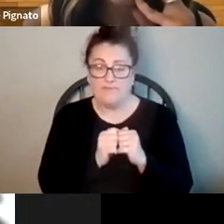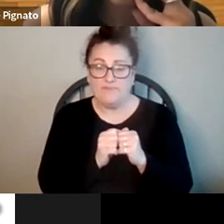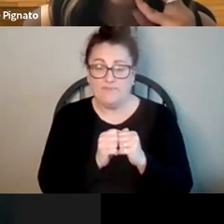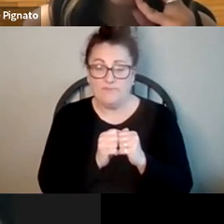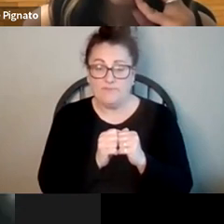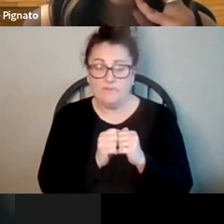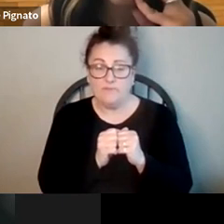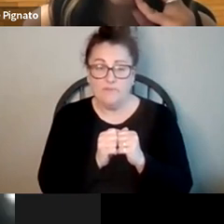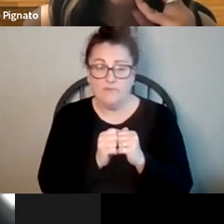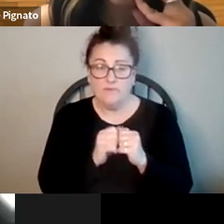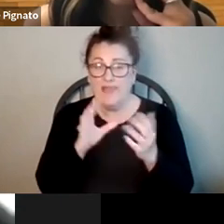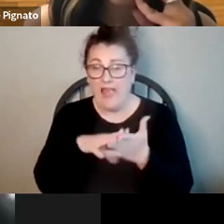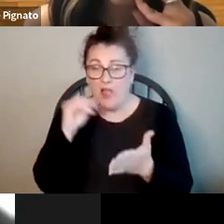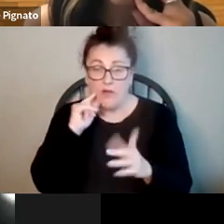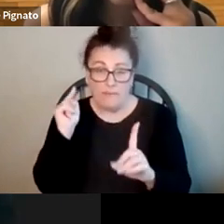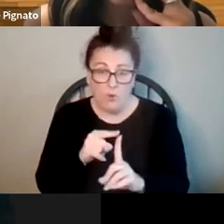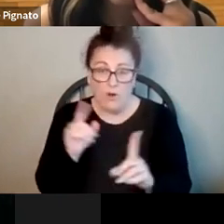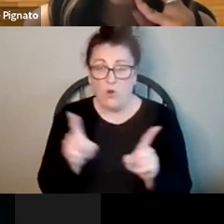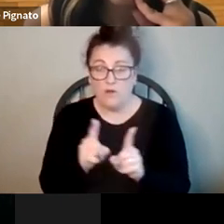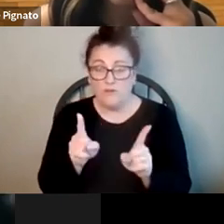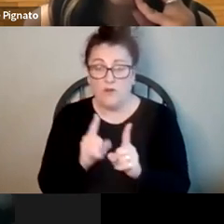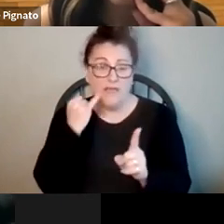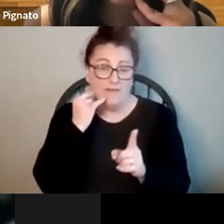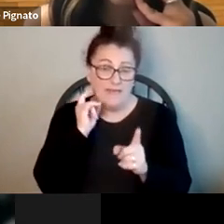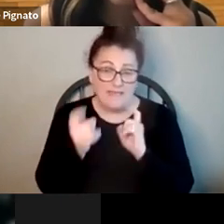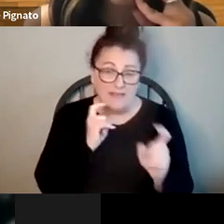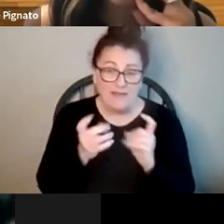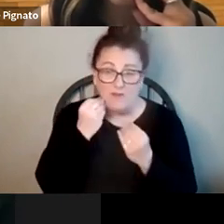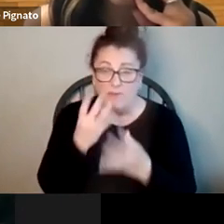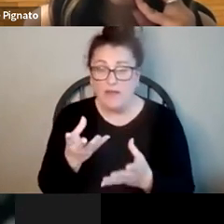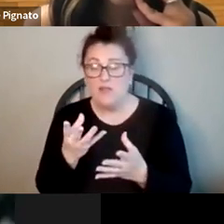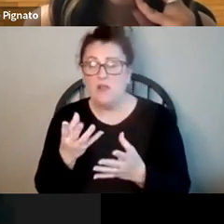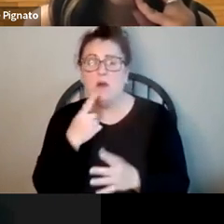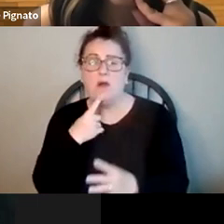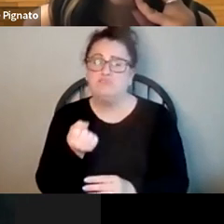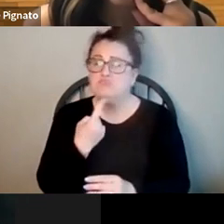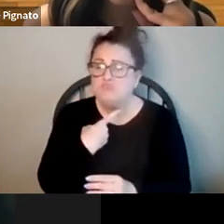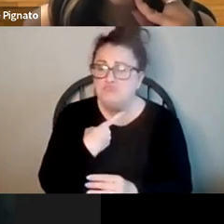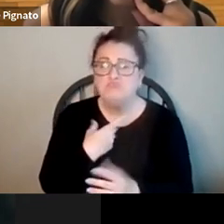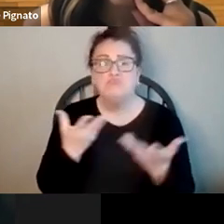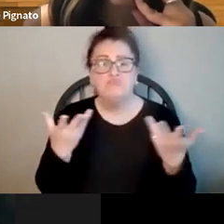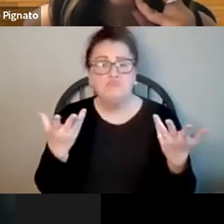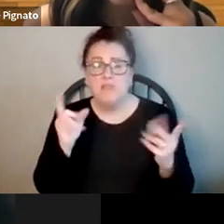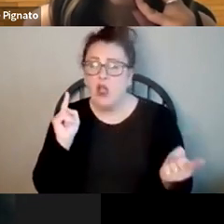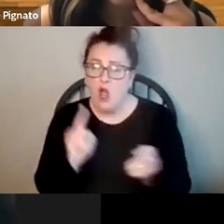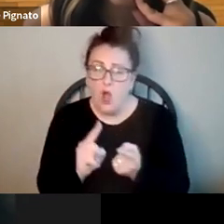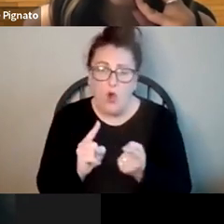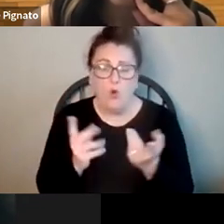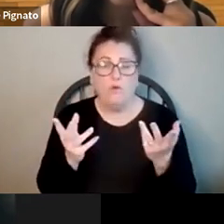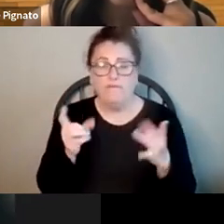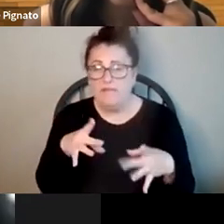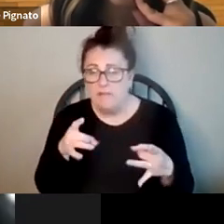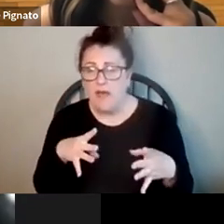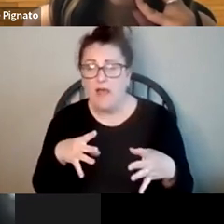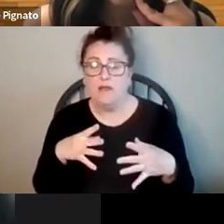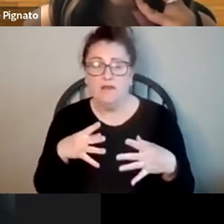it as also a learning point, because if I'm given information that says, we'll take it with a grain of salt because it's so low